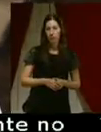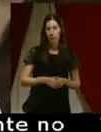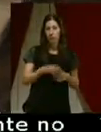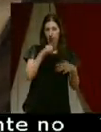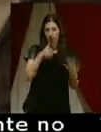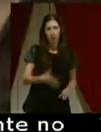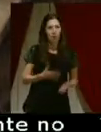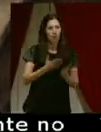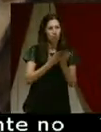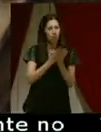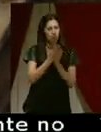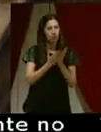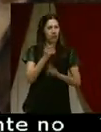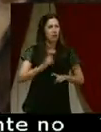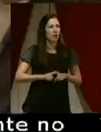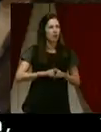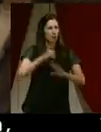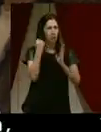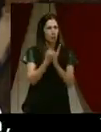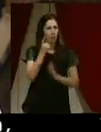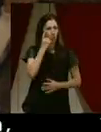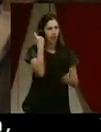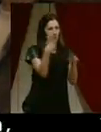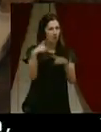option. Now there are other options.